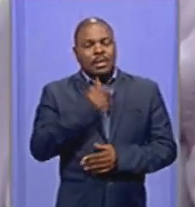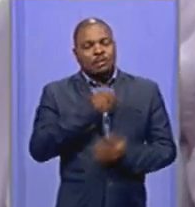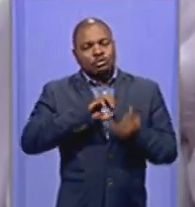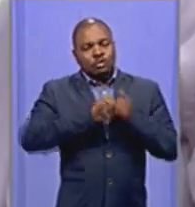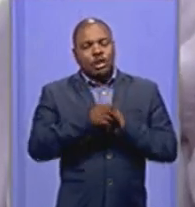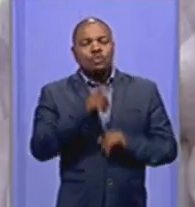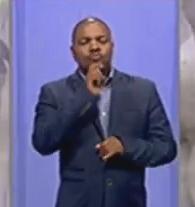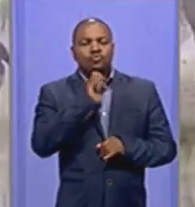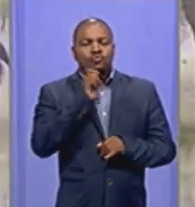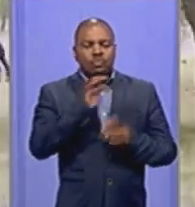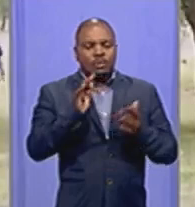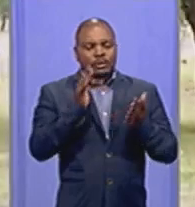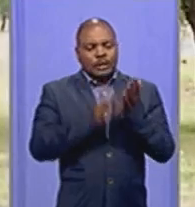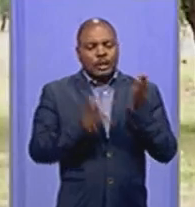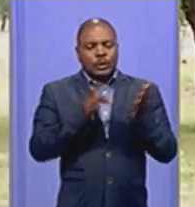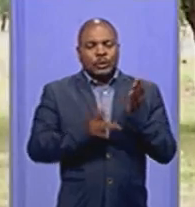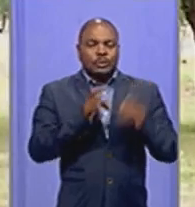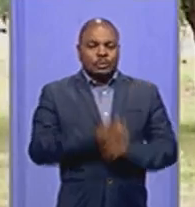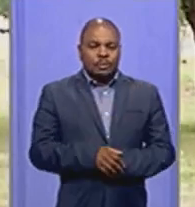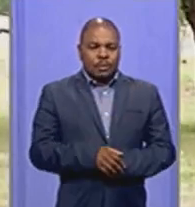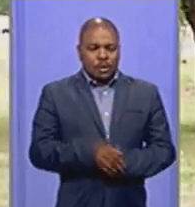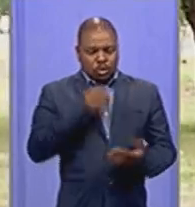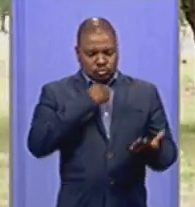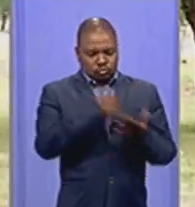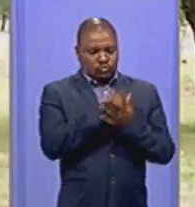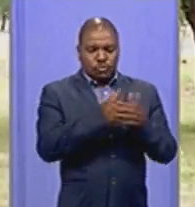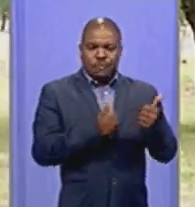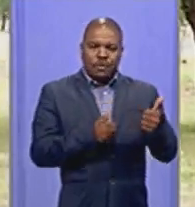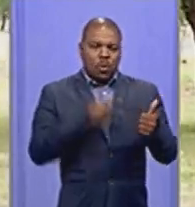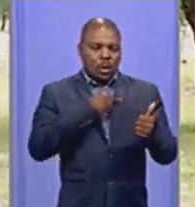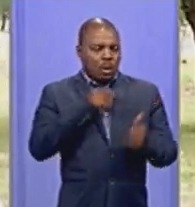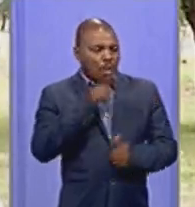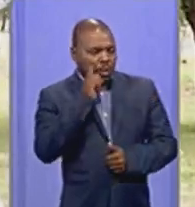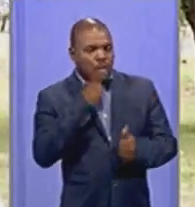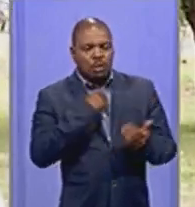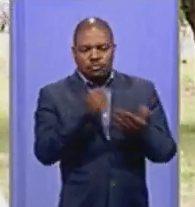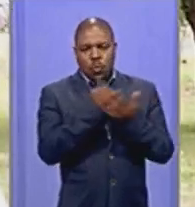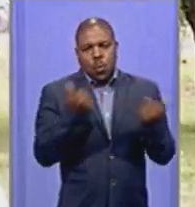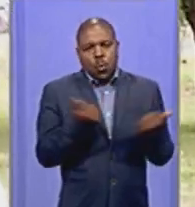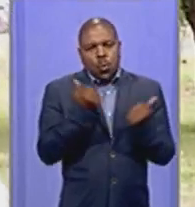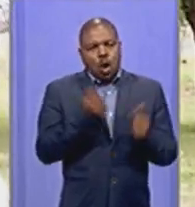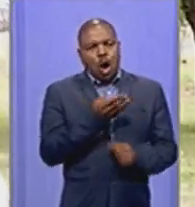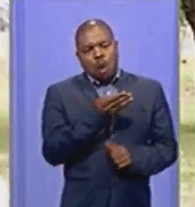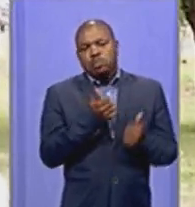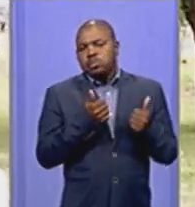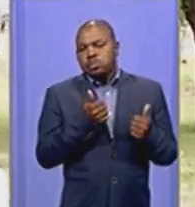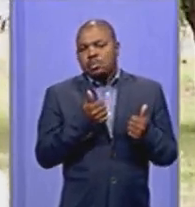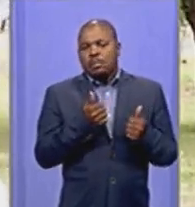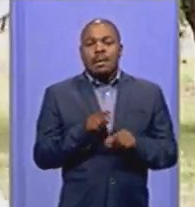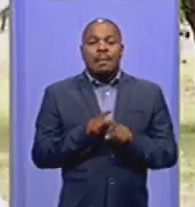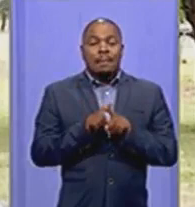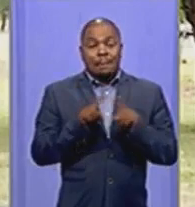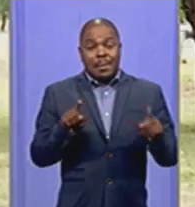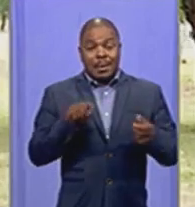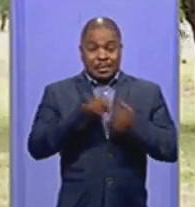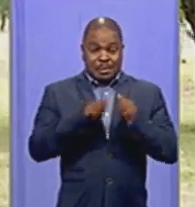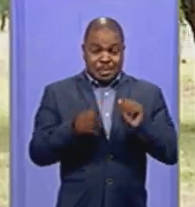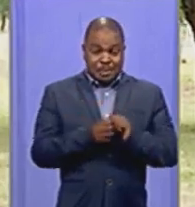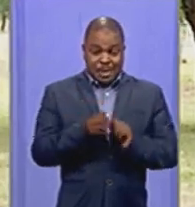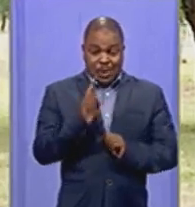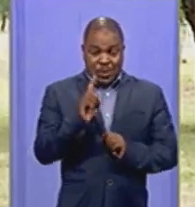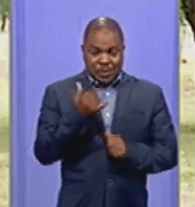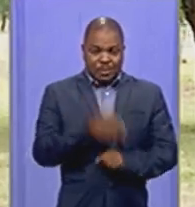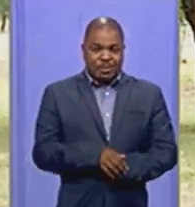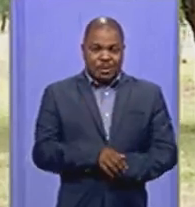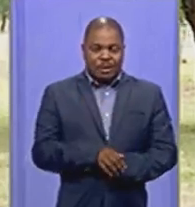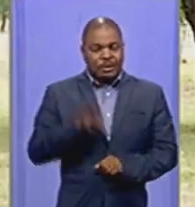a technology. Registration ke sharp because ke checkile. I'm registered. And then so mathata fela a ke na leng one ke